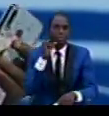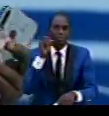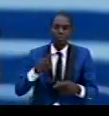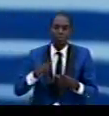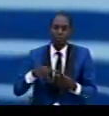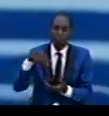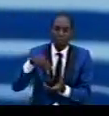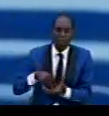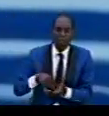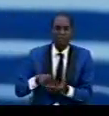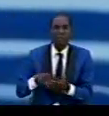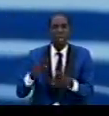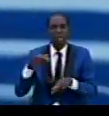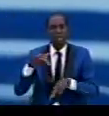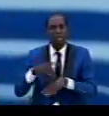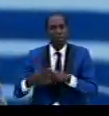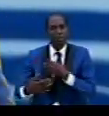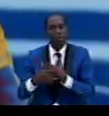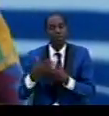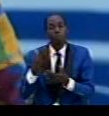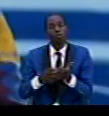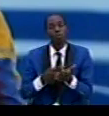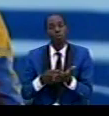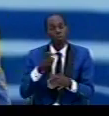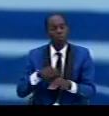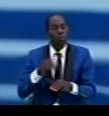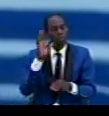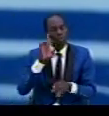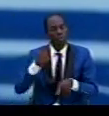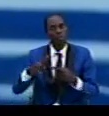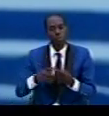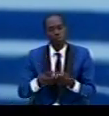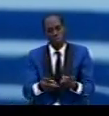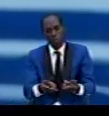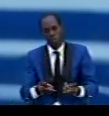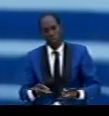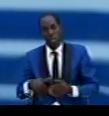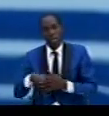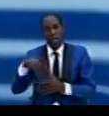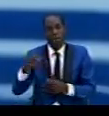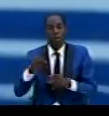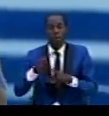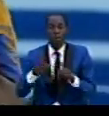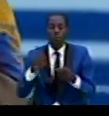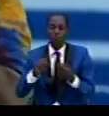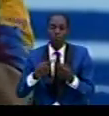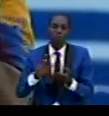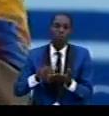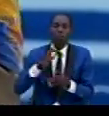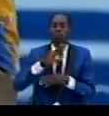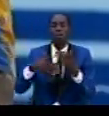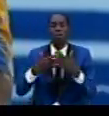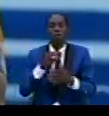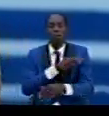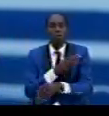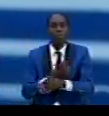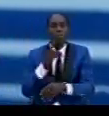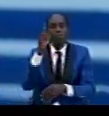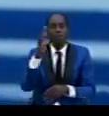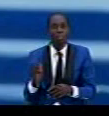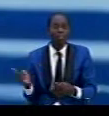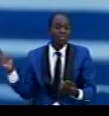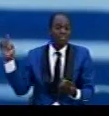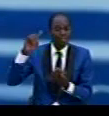back. Sometimes I go and lie down outside. But to the glory of the Almighty God, till 2 a.m.,